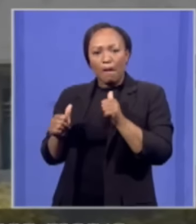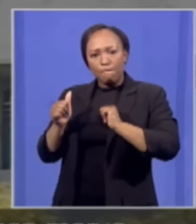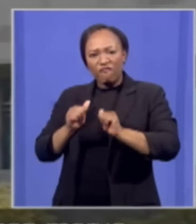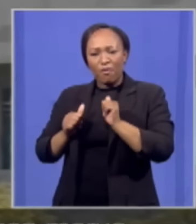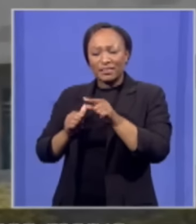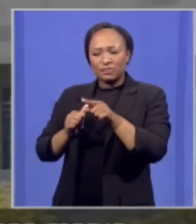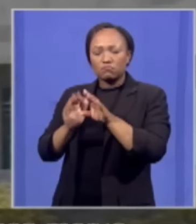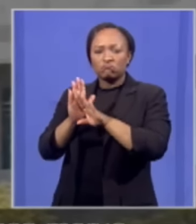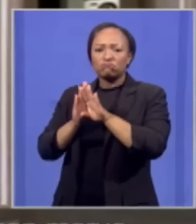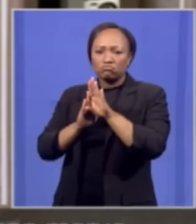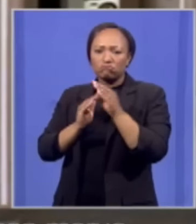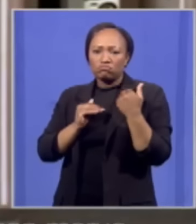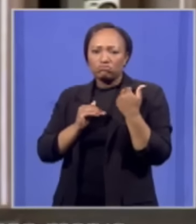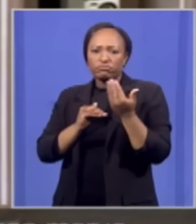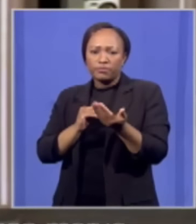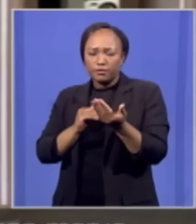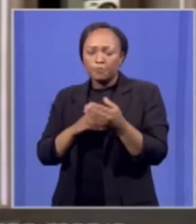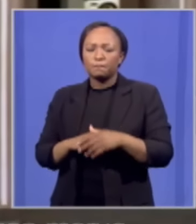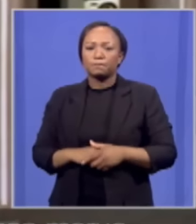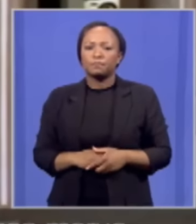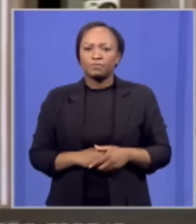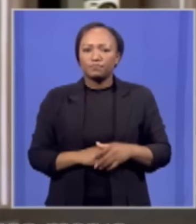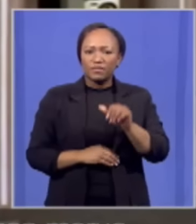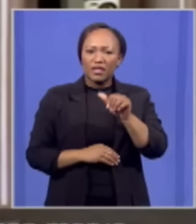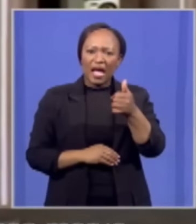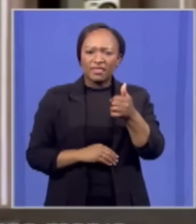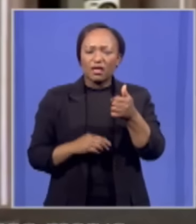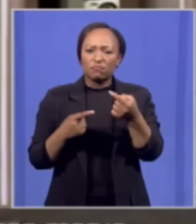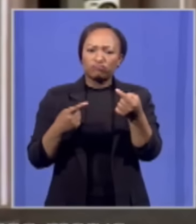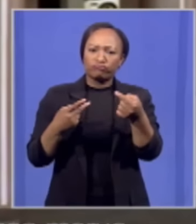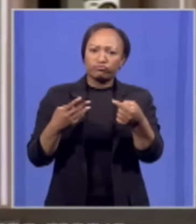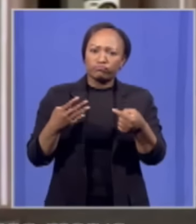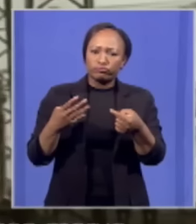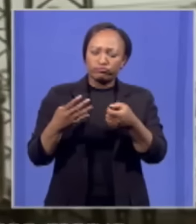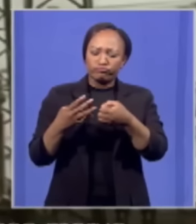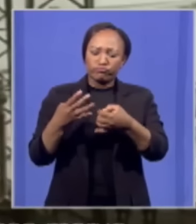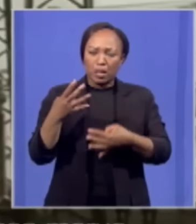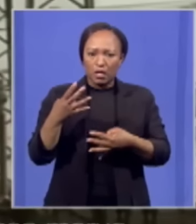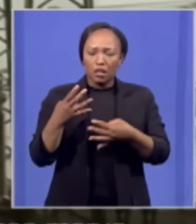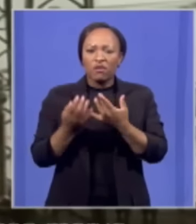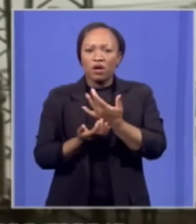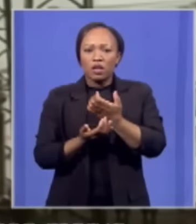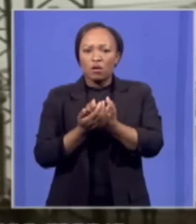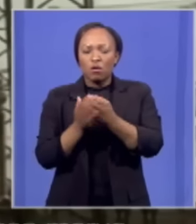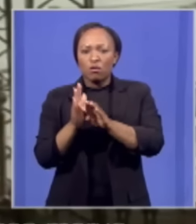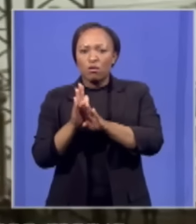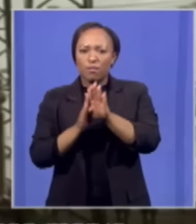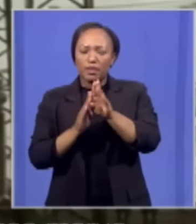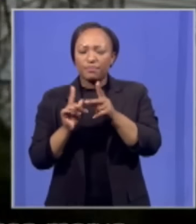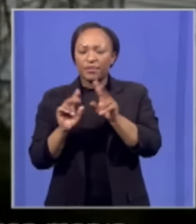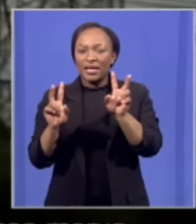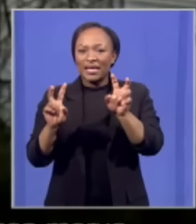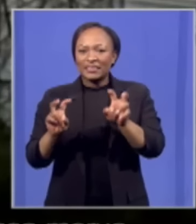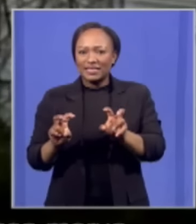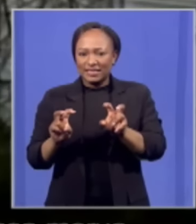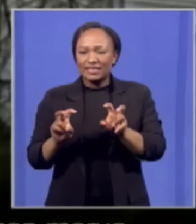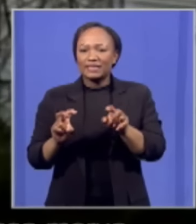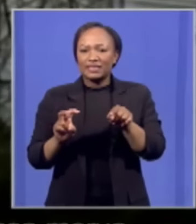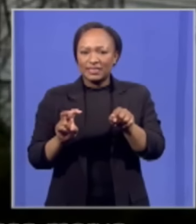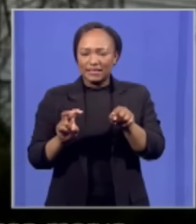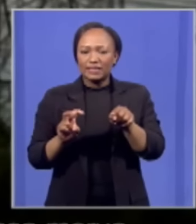tshwahilwe dibaka tse ka sehlohlolong tse tla potlakisa kgolo ya moruo. Meralo ya phepelo ya motlakase ya Eskom e